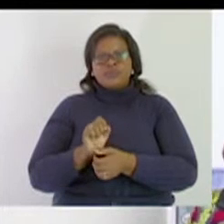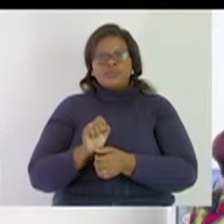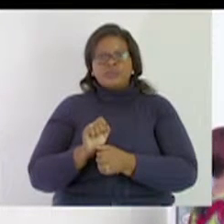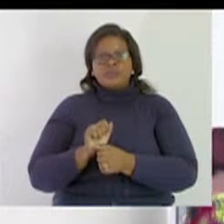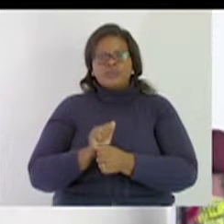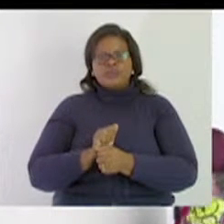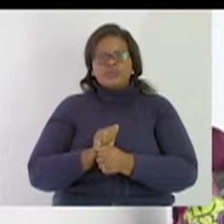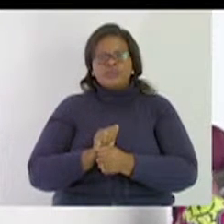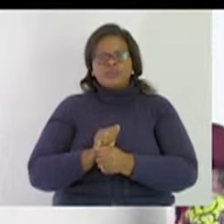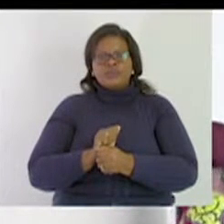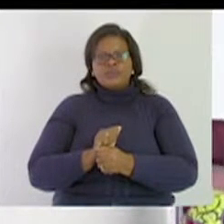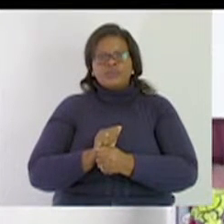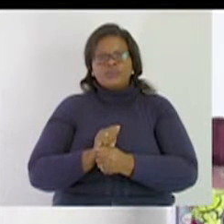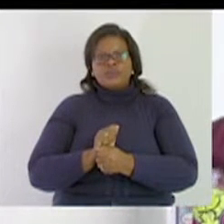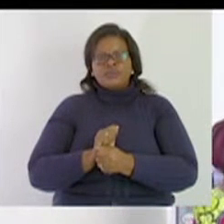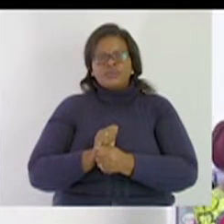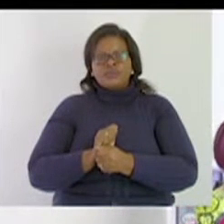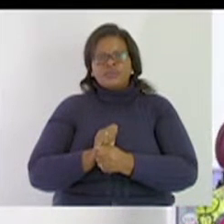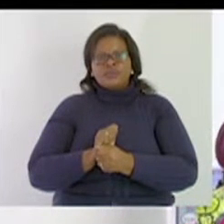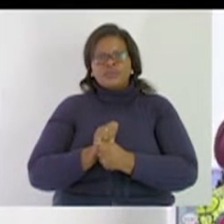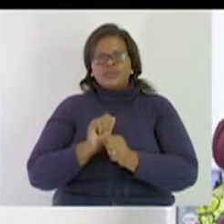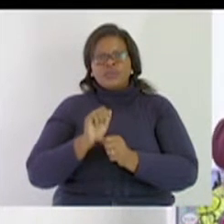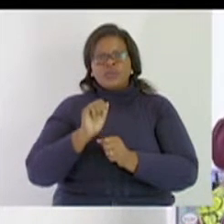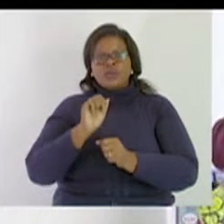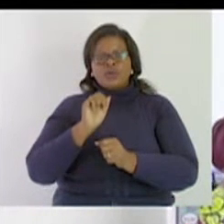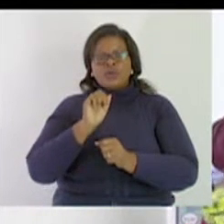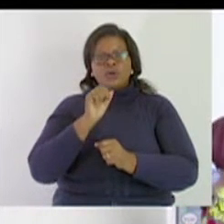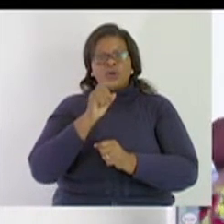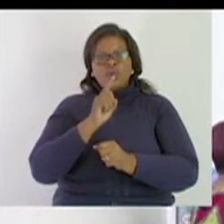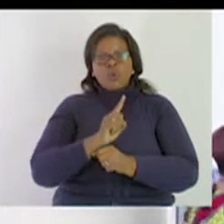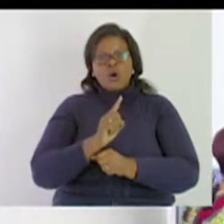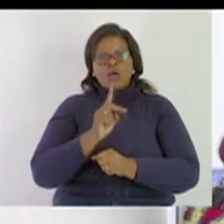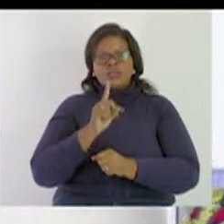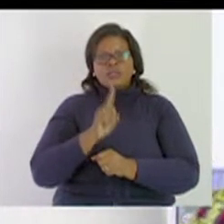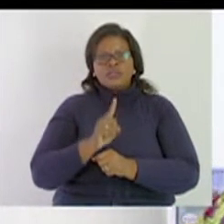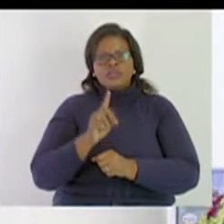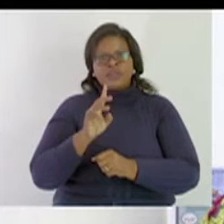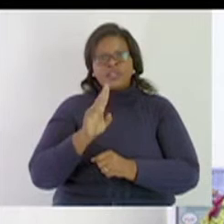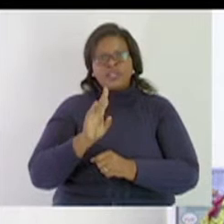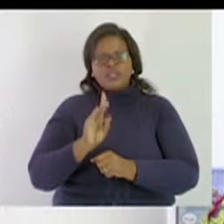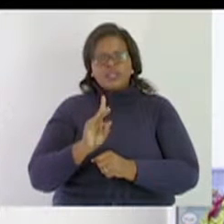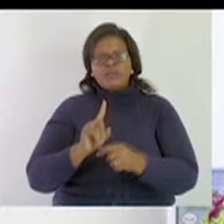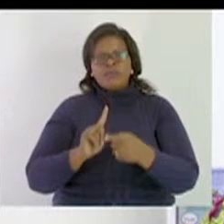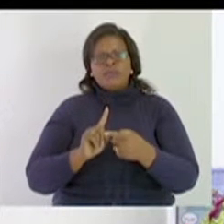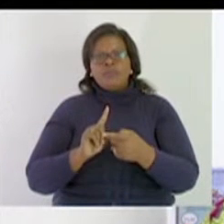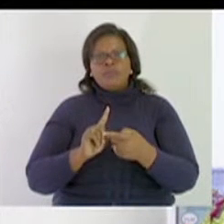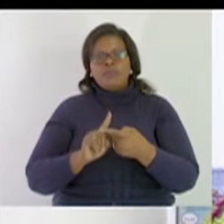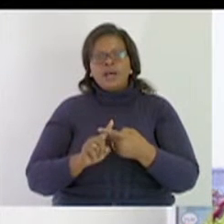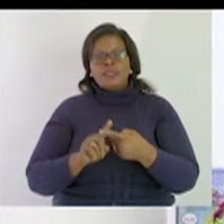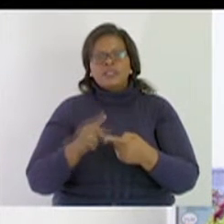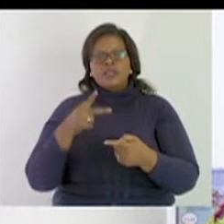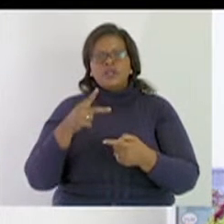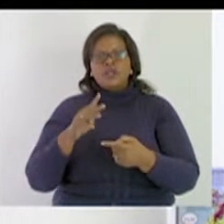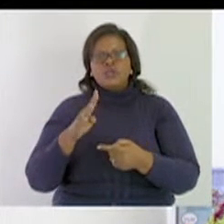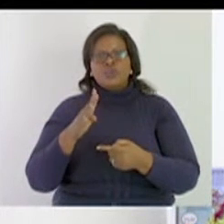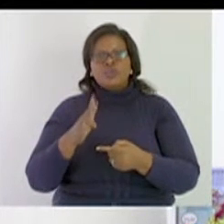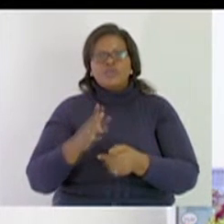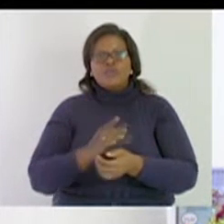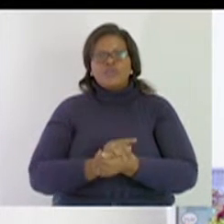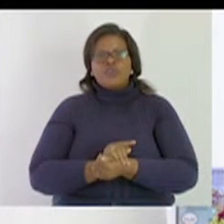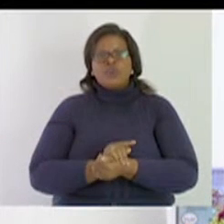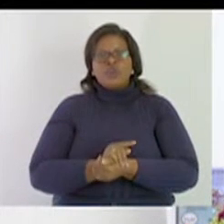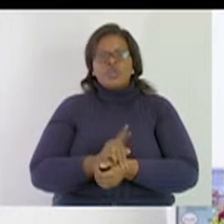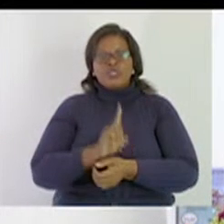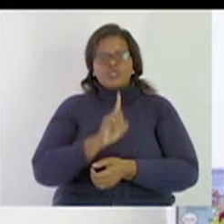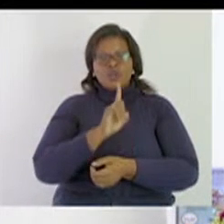So 117 plus 24 gives me